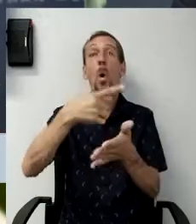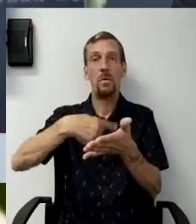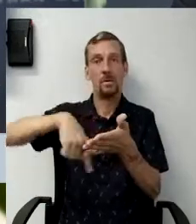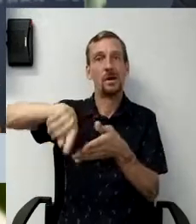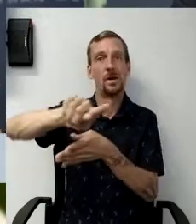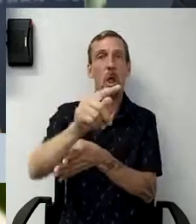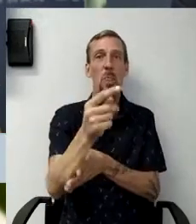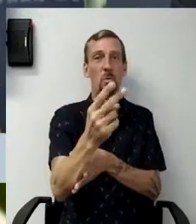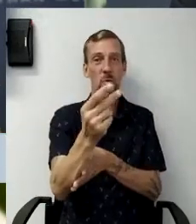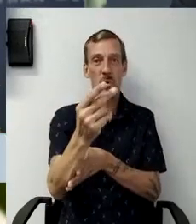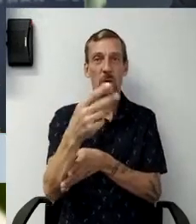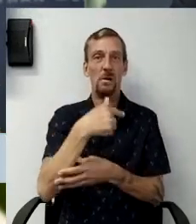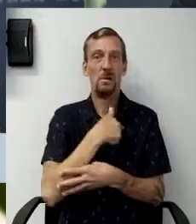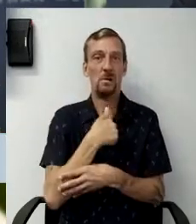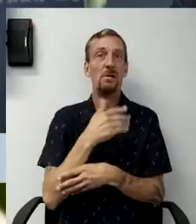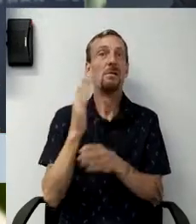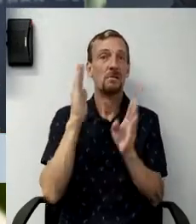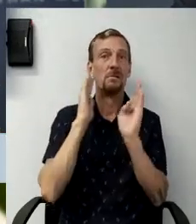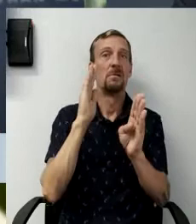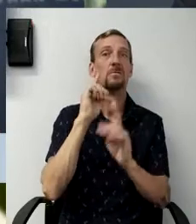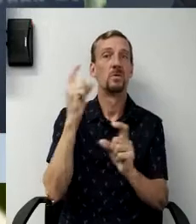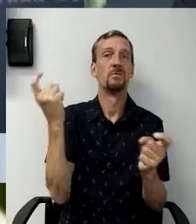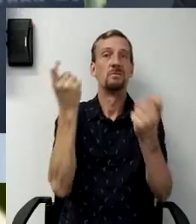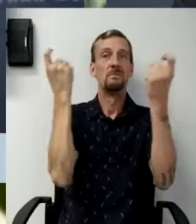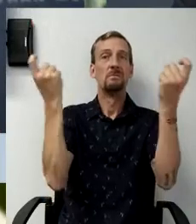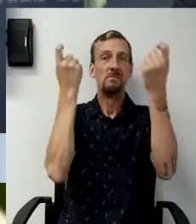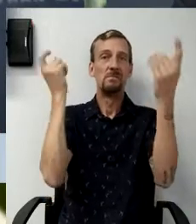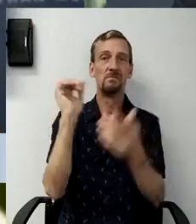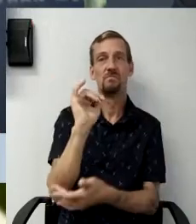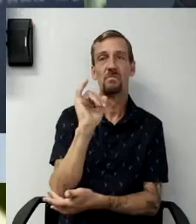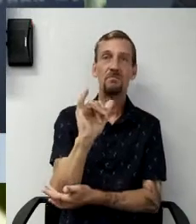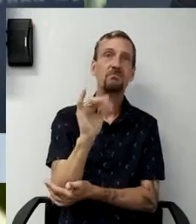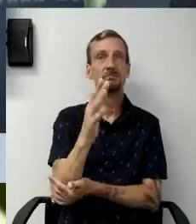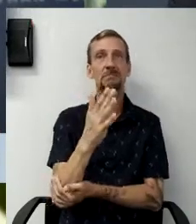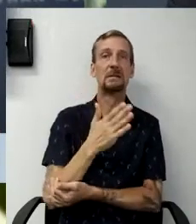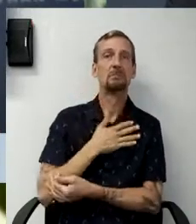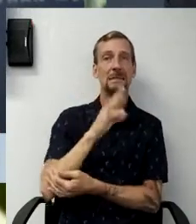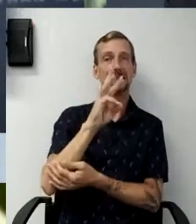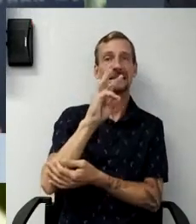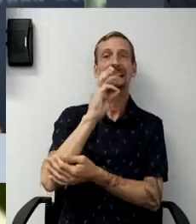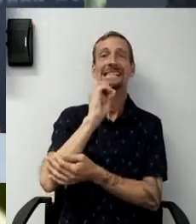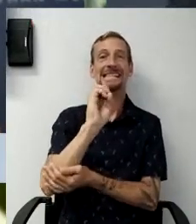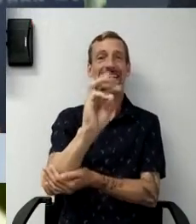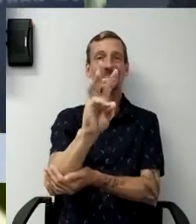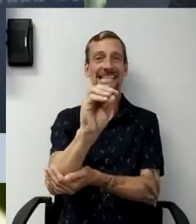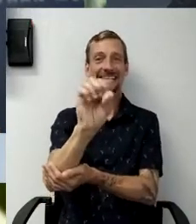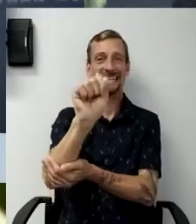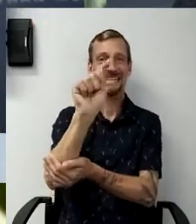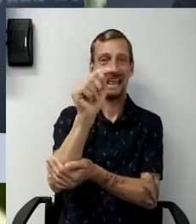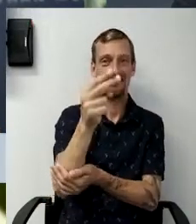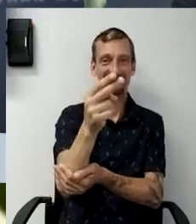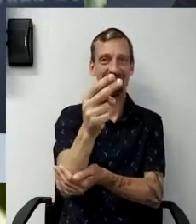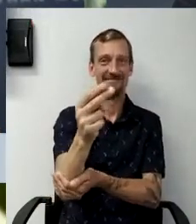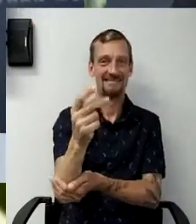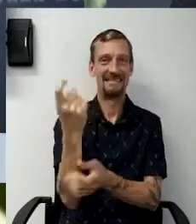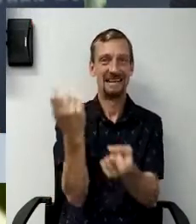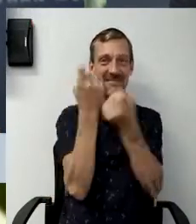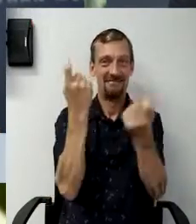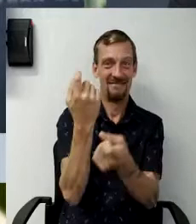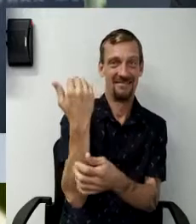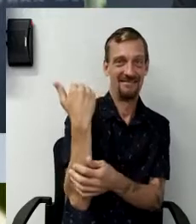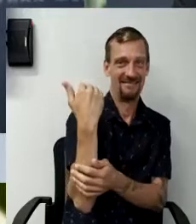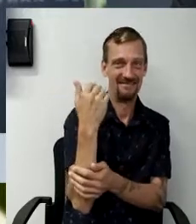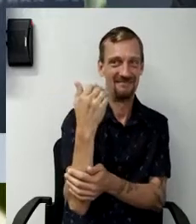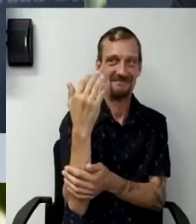my family and I are finally going to go celebrate my 60th birthday that actually happened back in